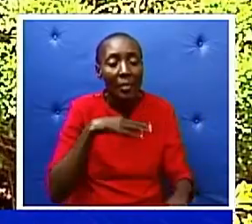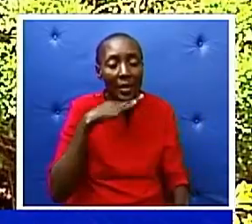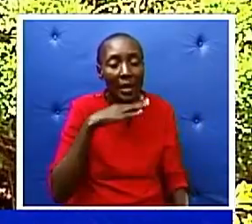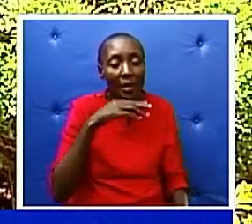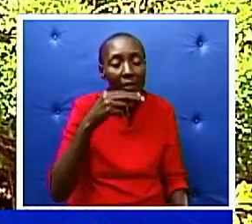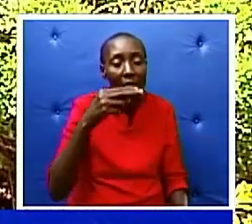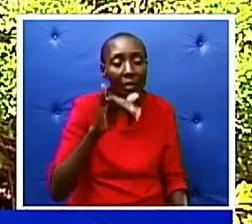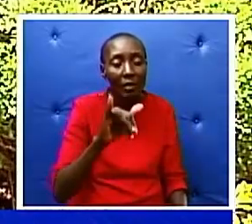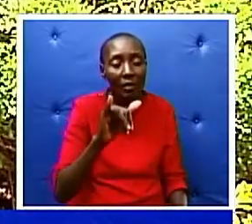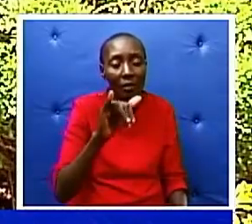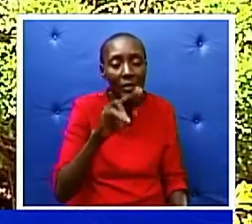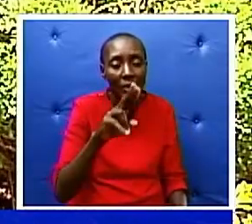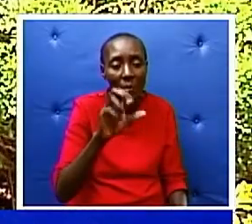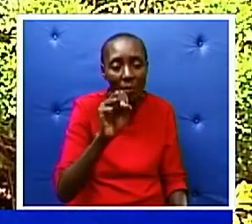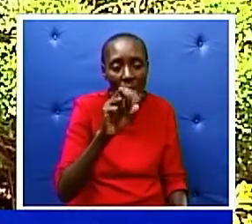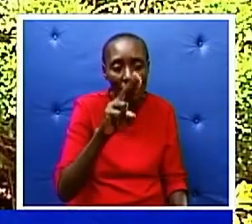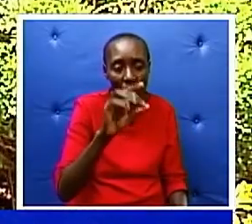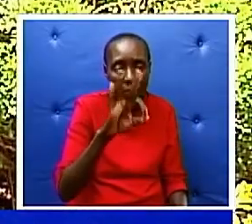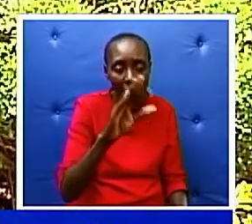we are not going to have a by-election